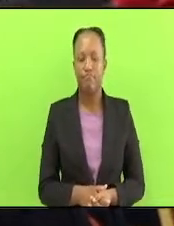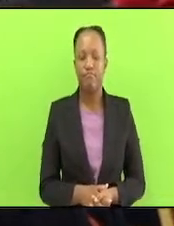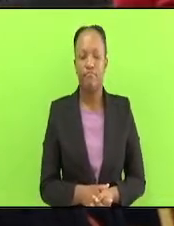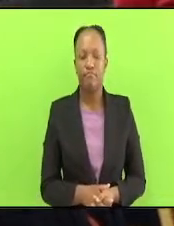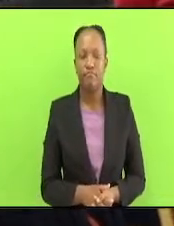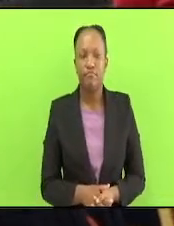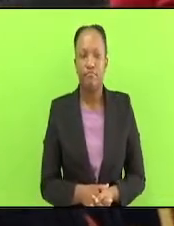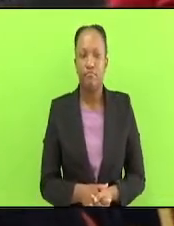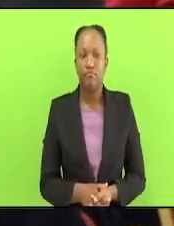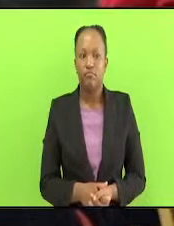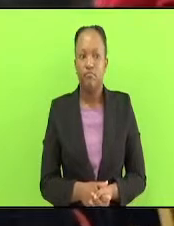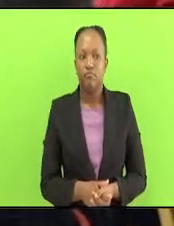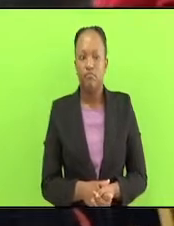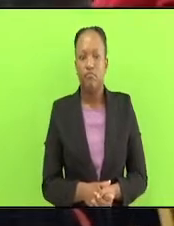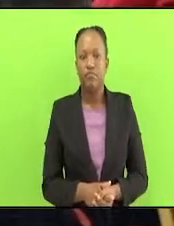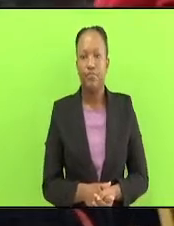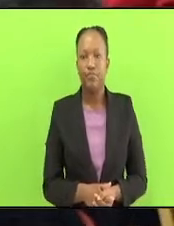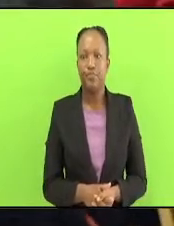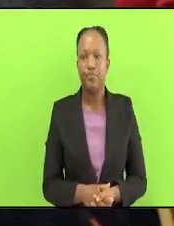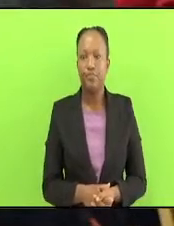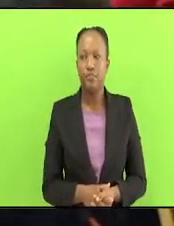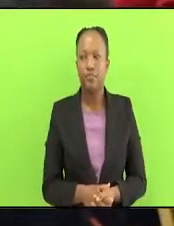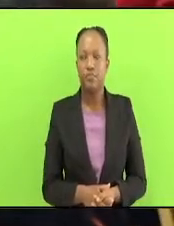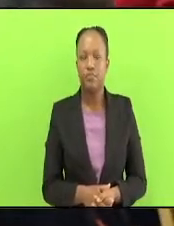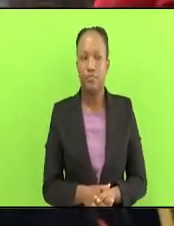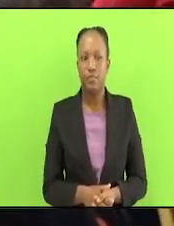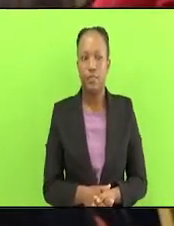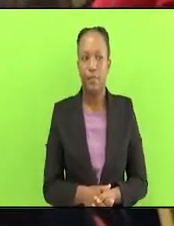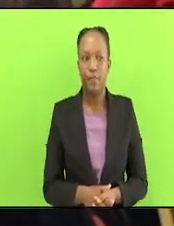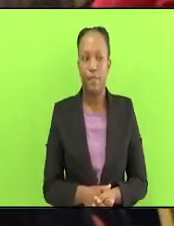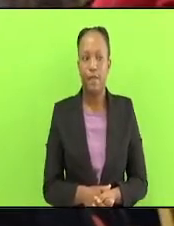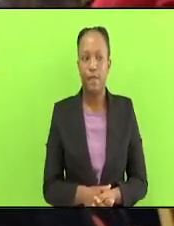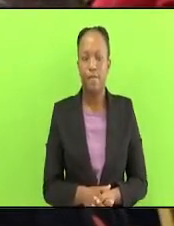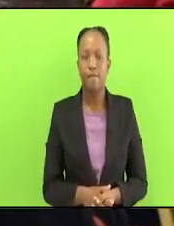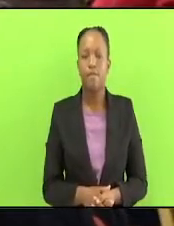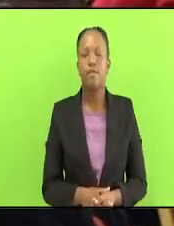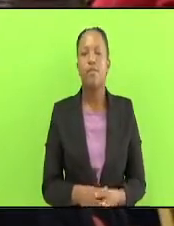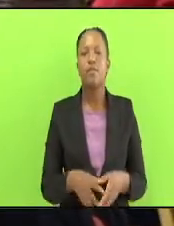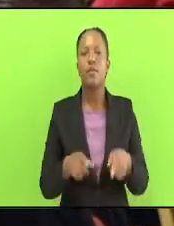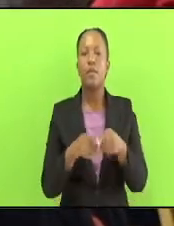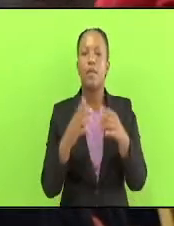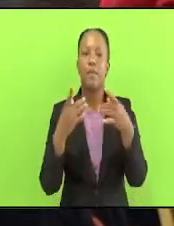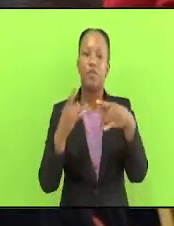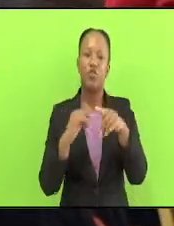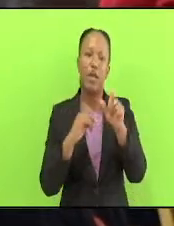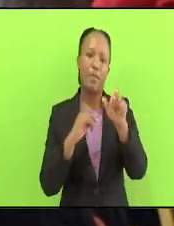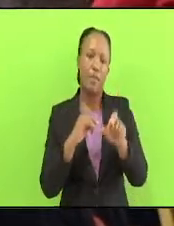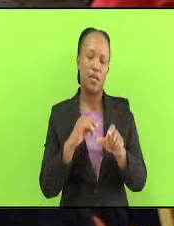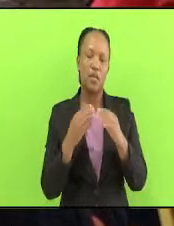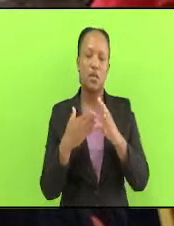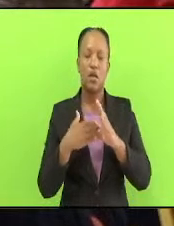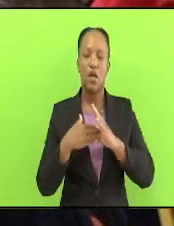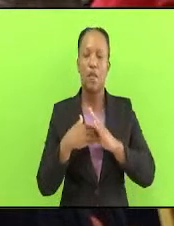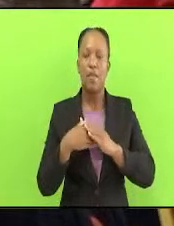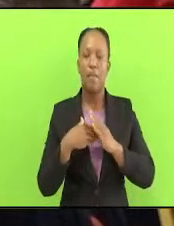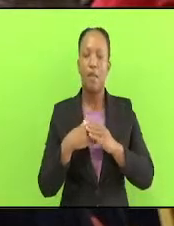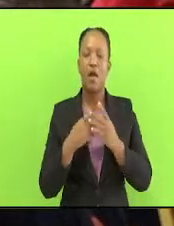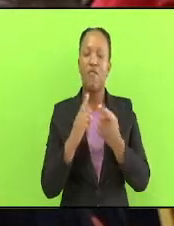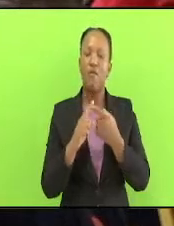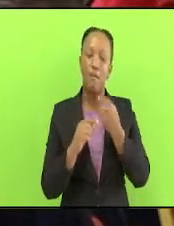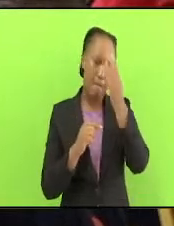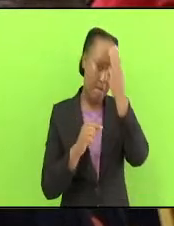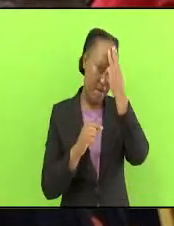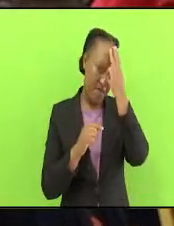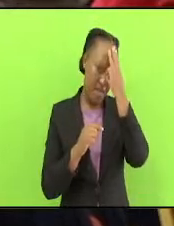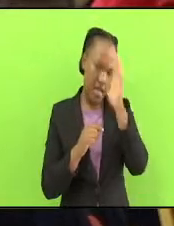tswa ko Northwest University ke tlile le o mongwe wa bone. And I also have the chairman and members of the Mahikeng Fire Protection Association